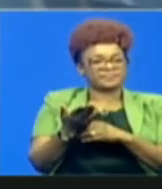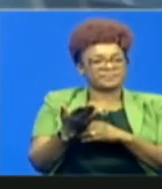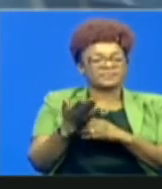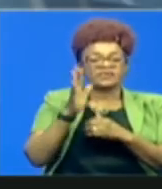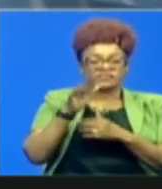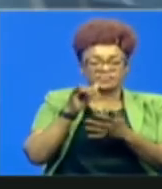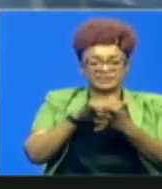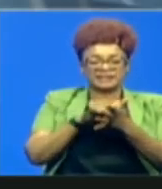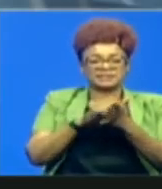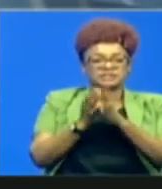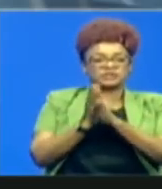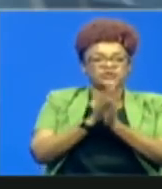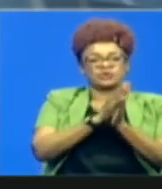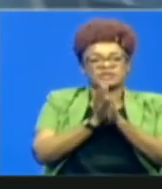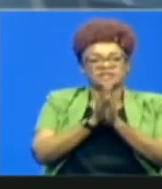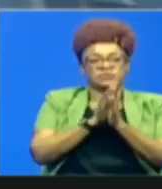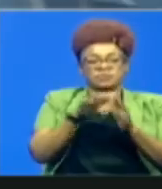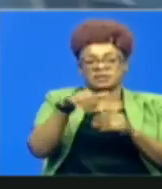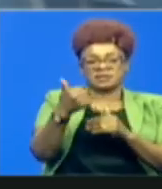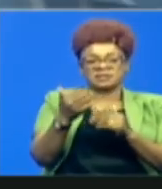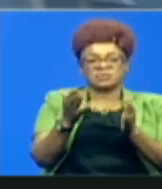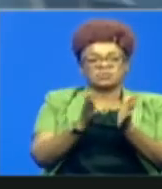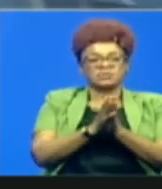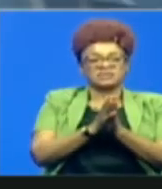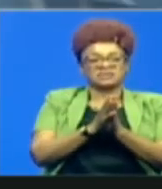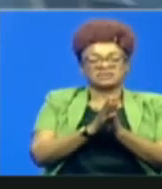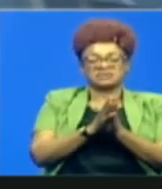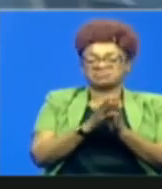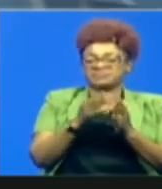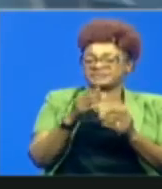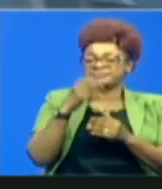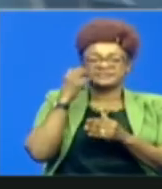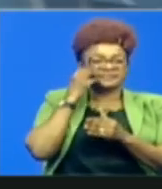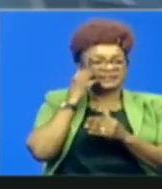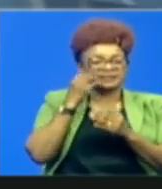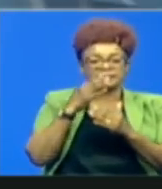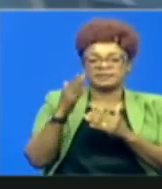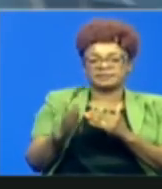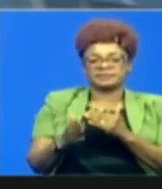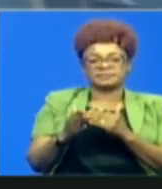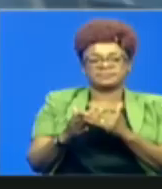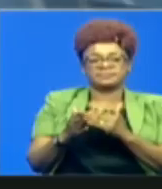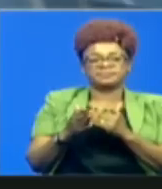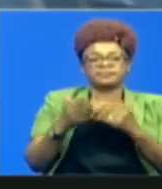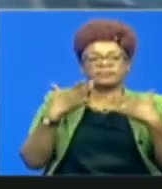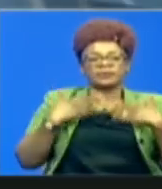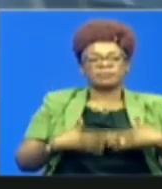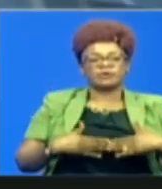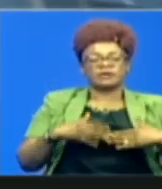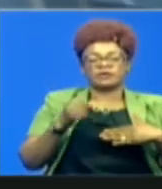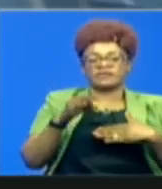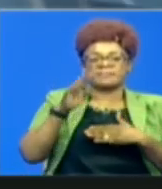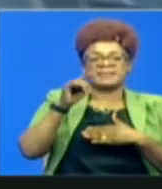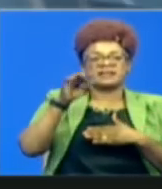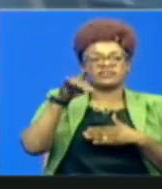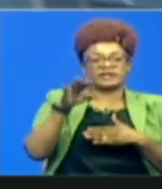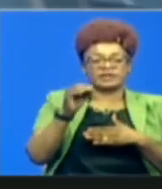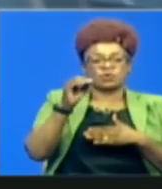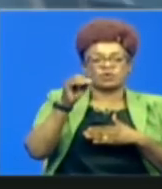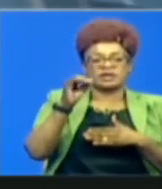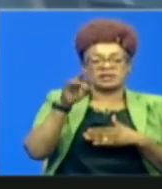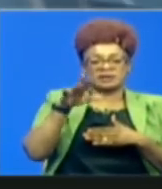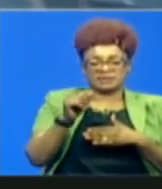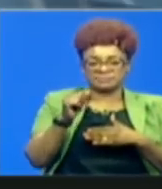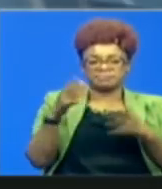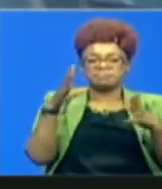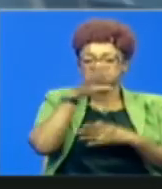to one with a tragic ending. The body of Mildred Odira, who has been missing since last week, has